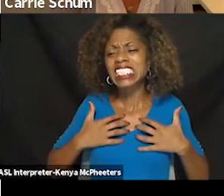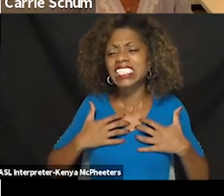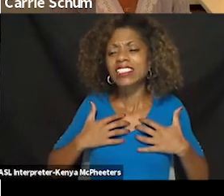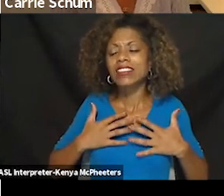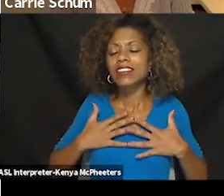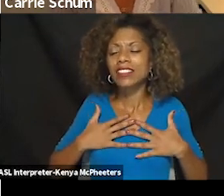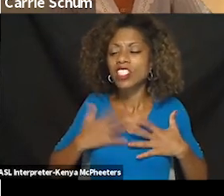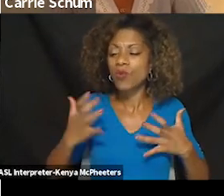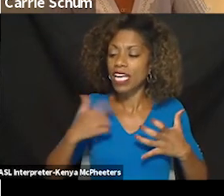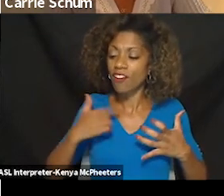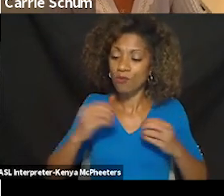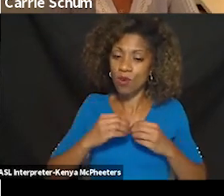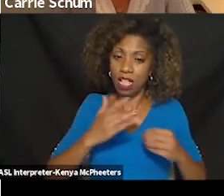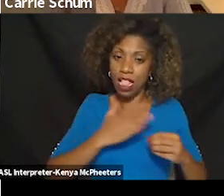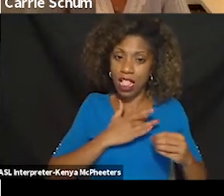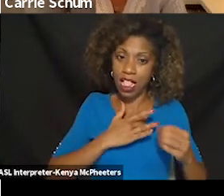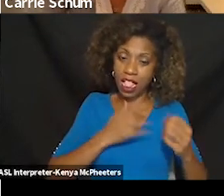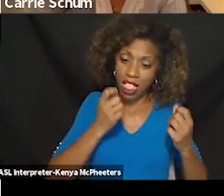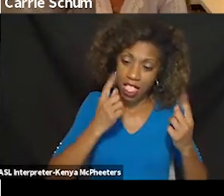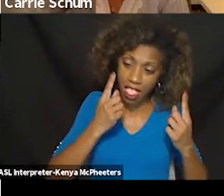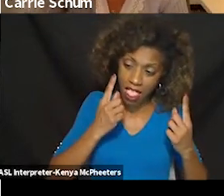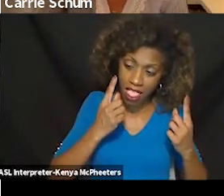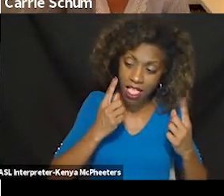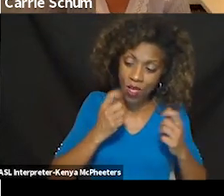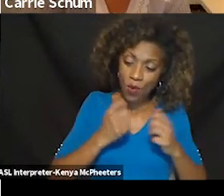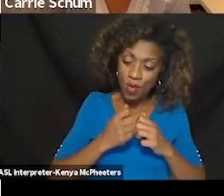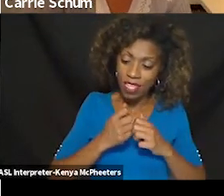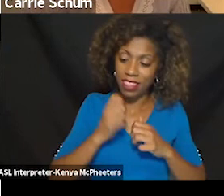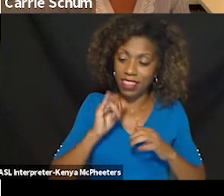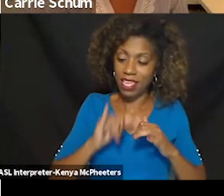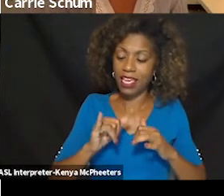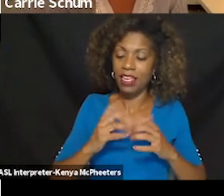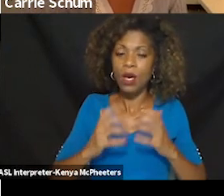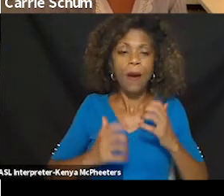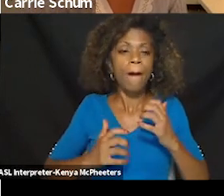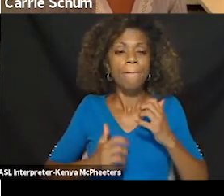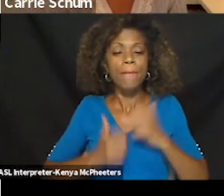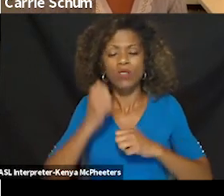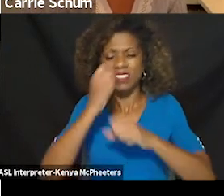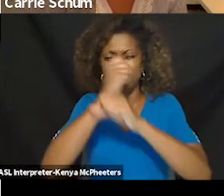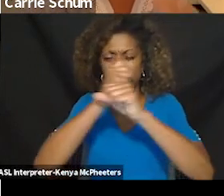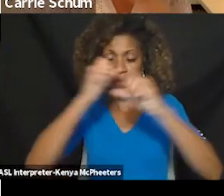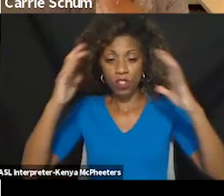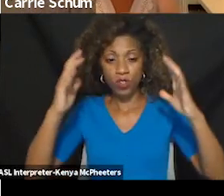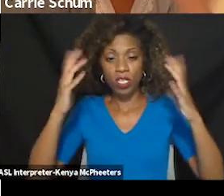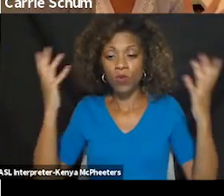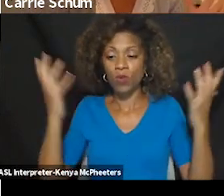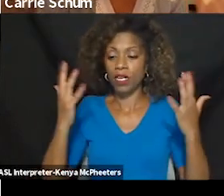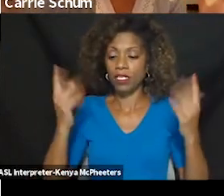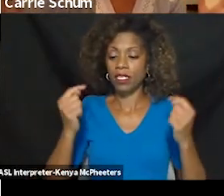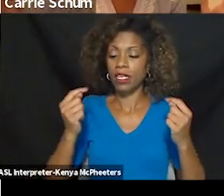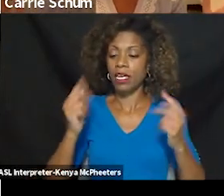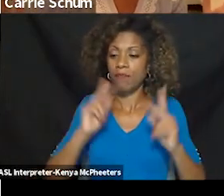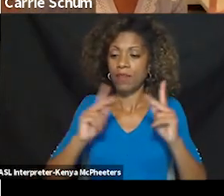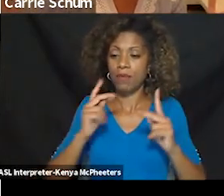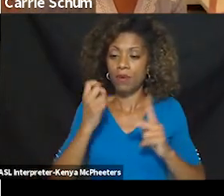of the imagery was, you know, people protesting or really sick people. Neither of